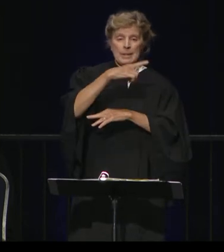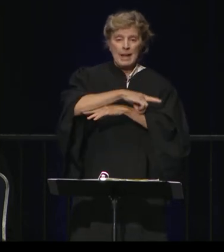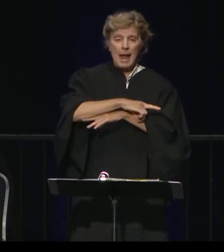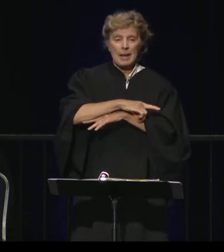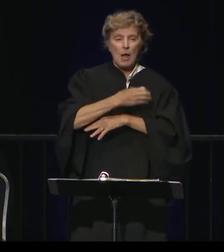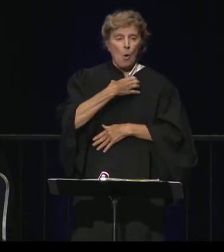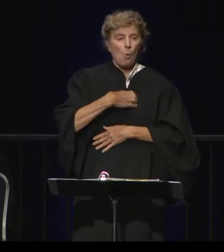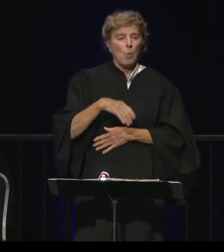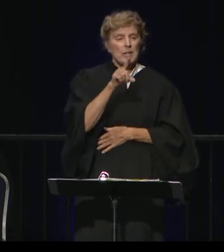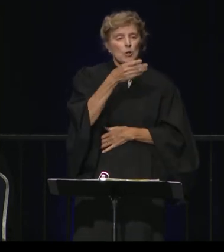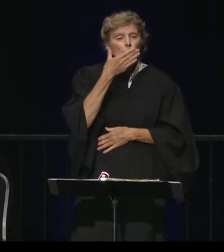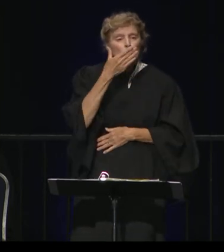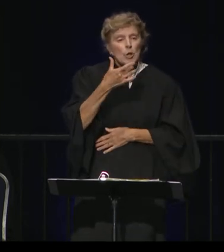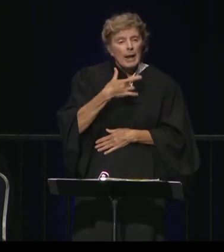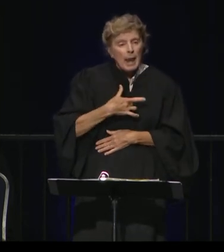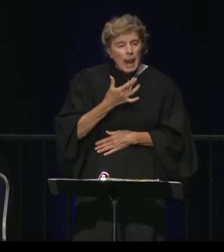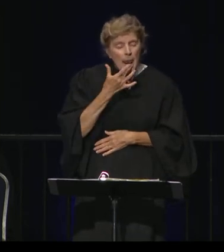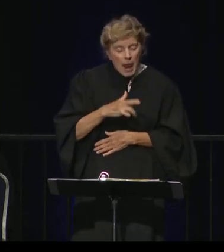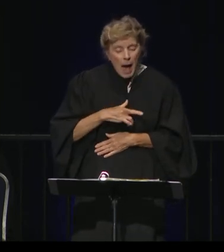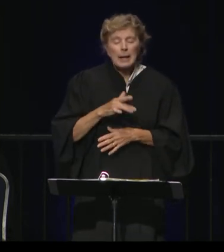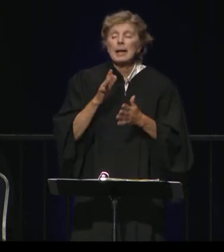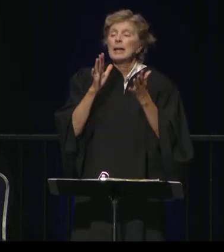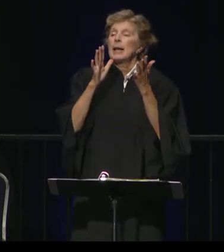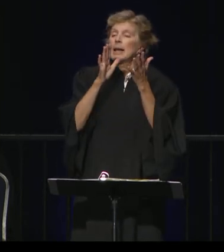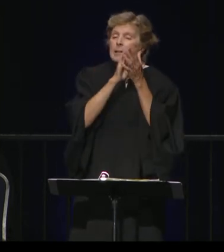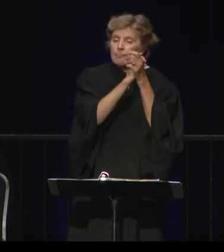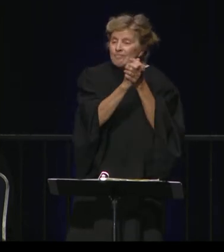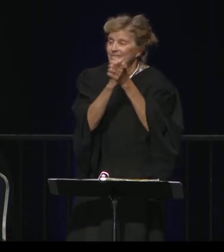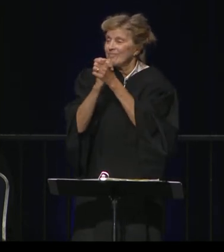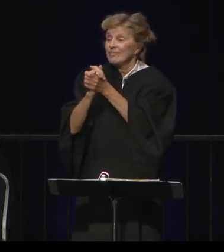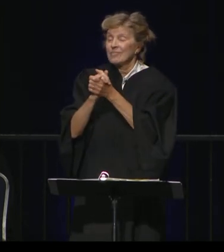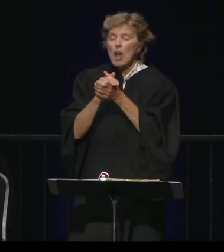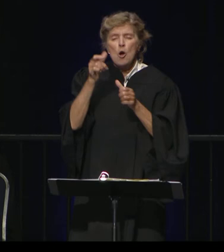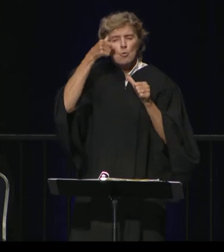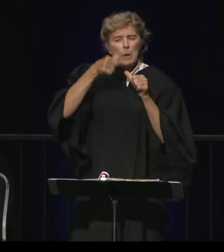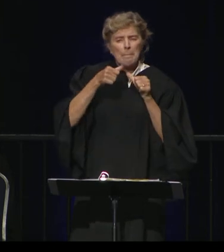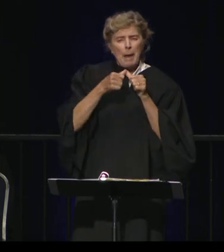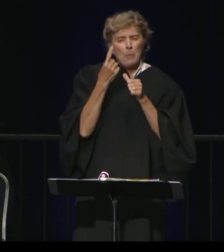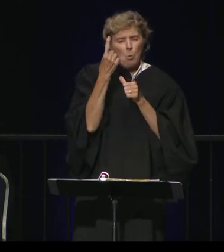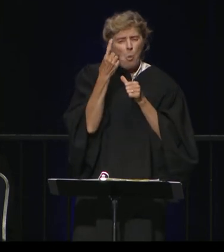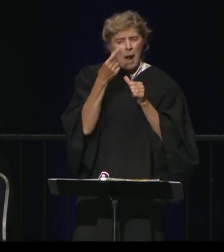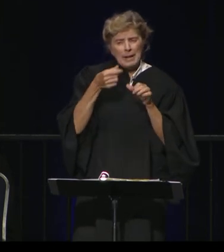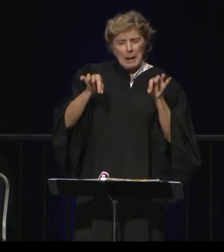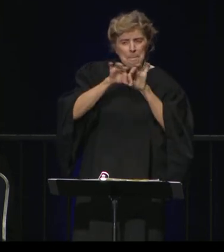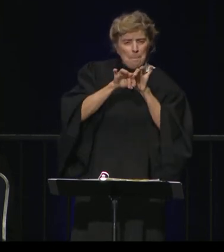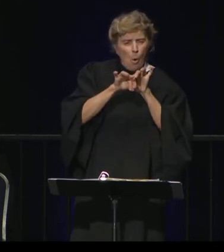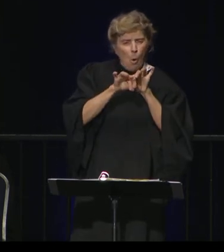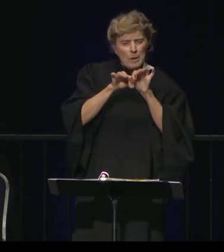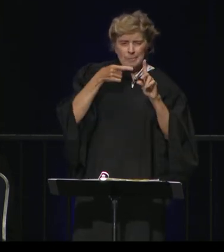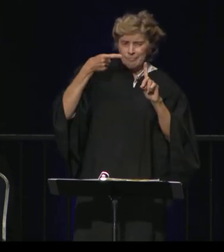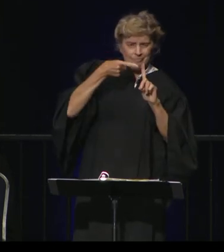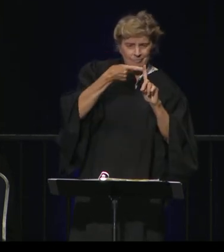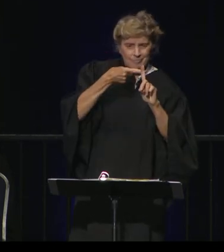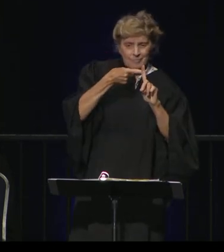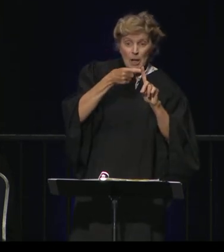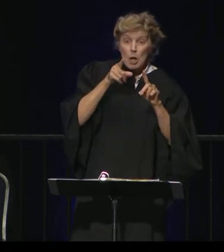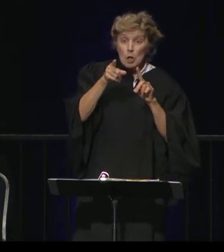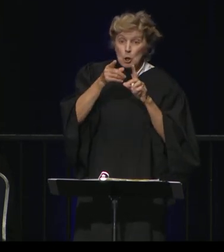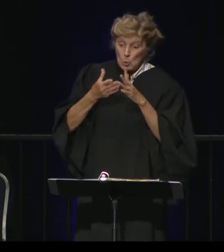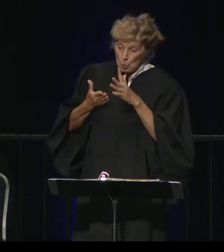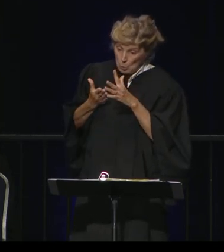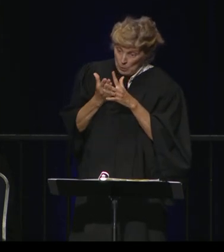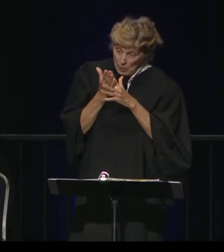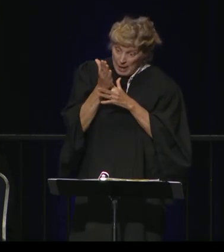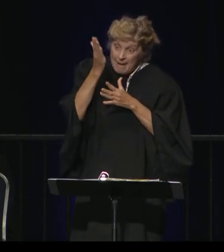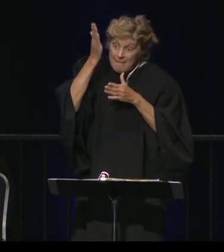you good luck and congratulations. We want you to remember one really important thing, that by completing your journey here,